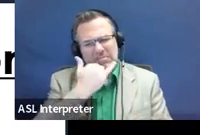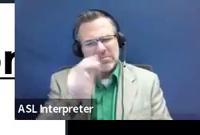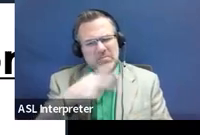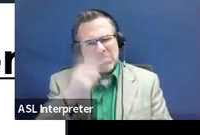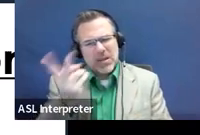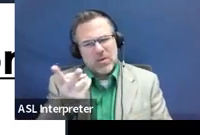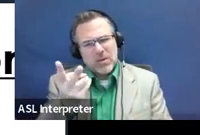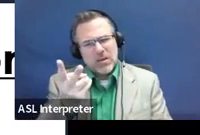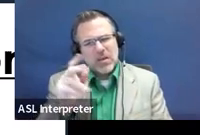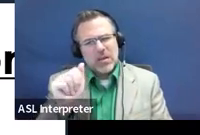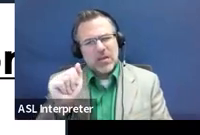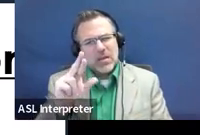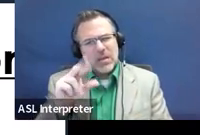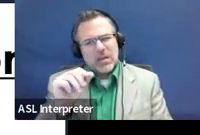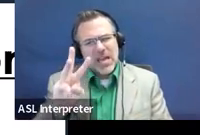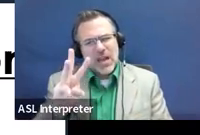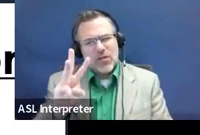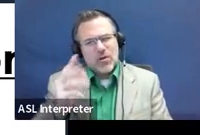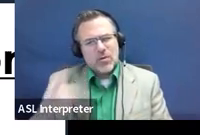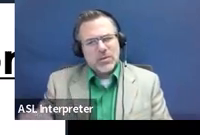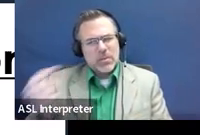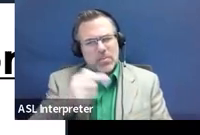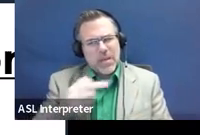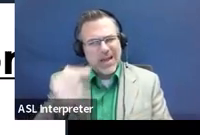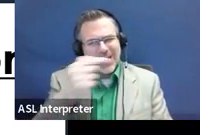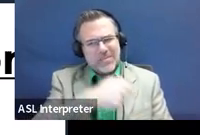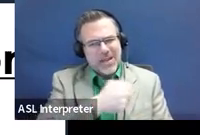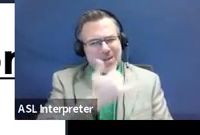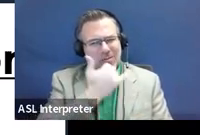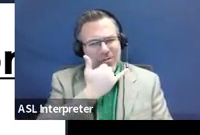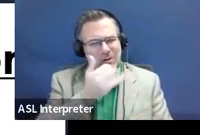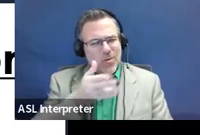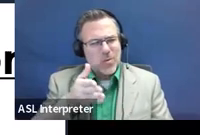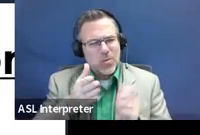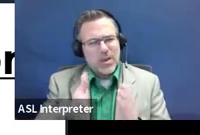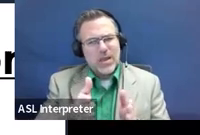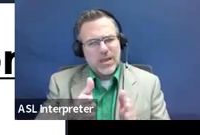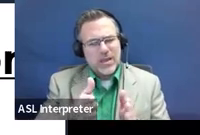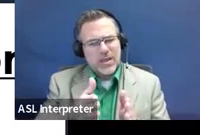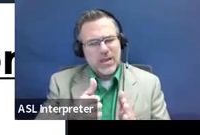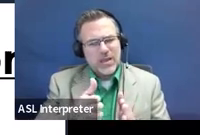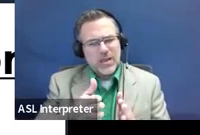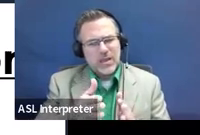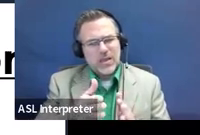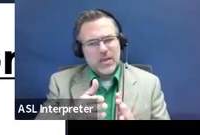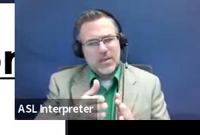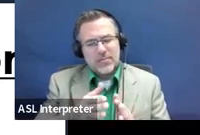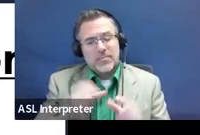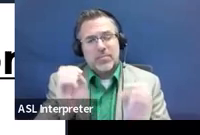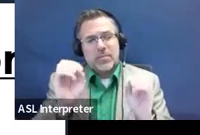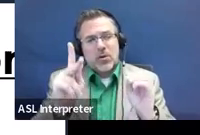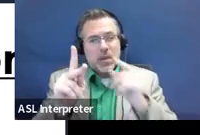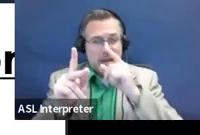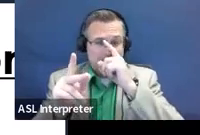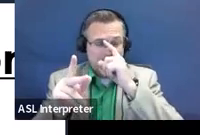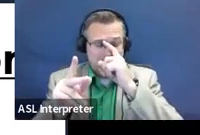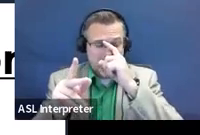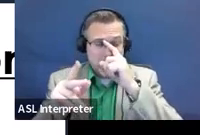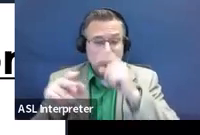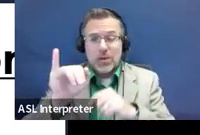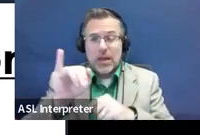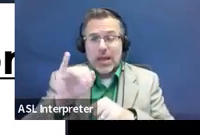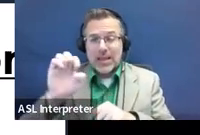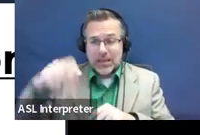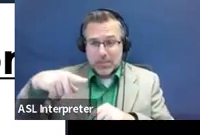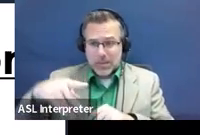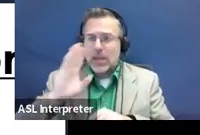little arrows are going backwards because I was trying to think about this. And it's like, okay, these are the dates. This is the date that I'm saying that the IEP is going to go